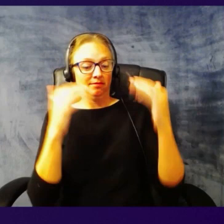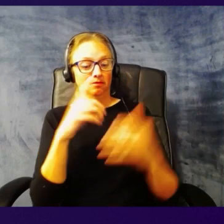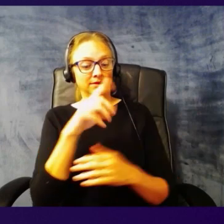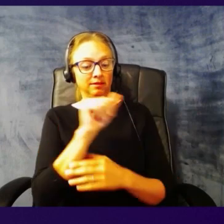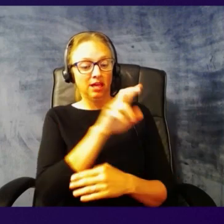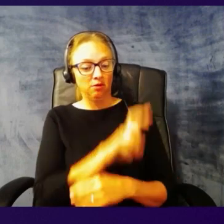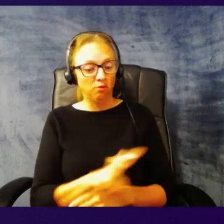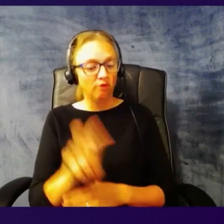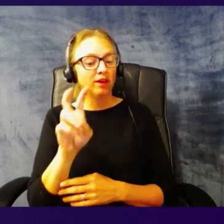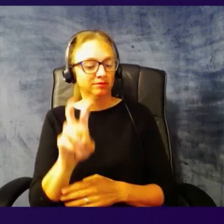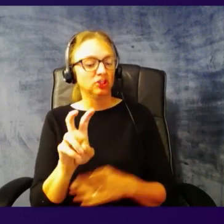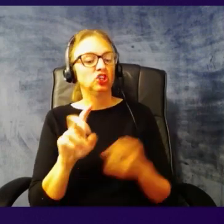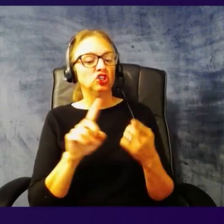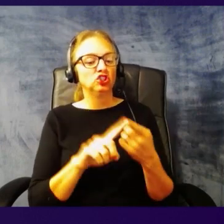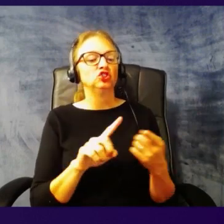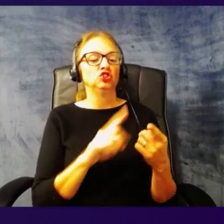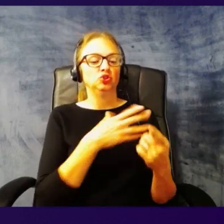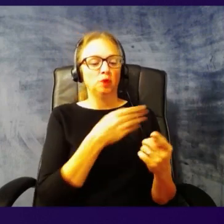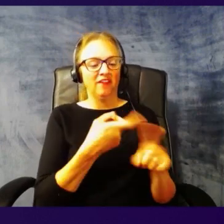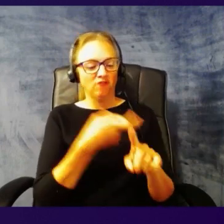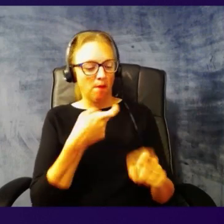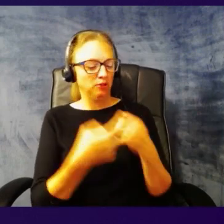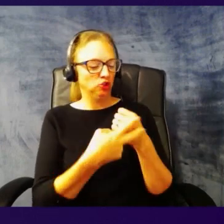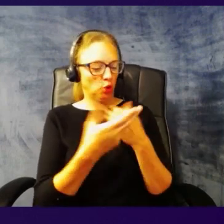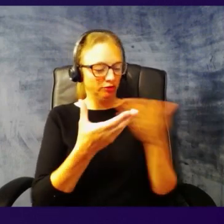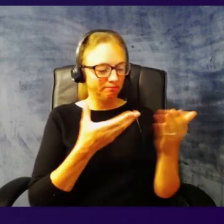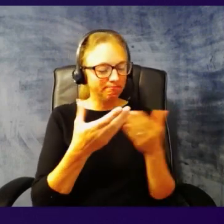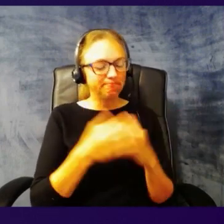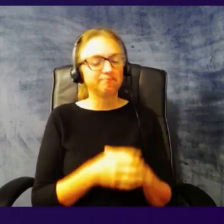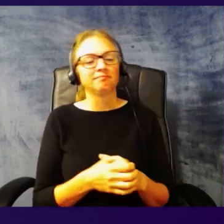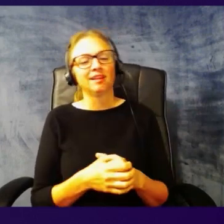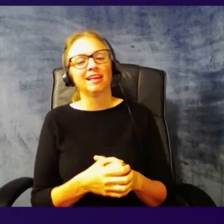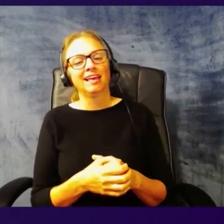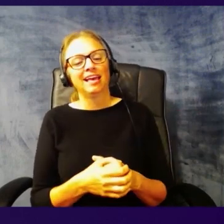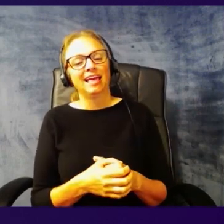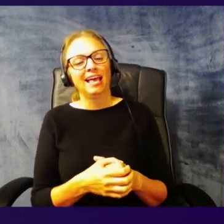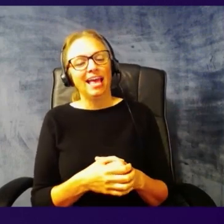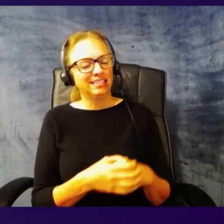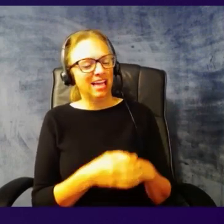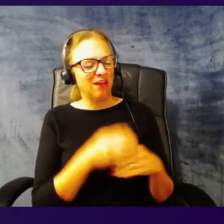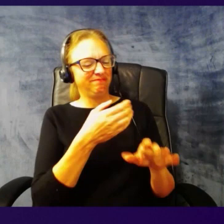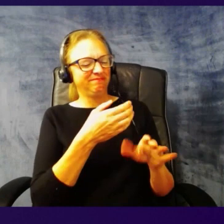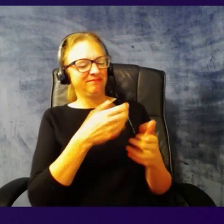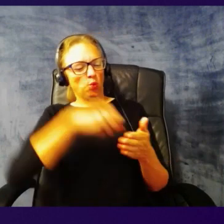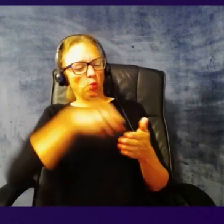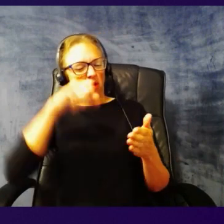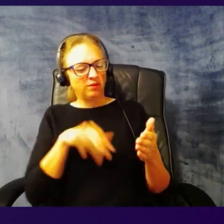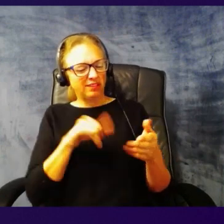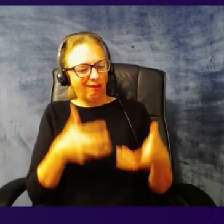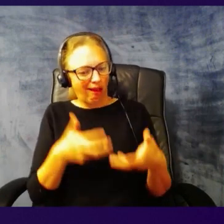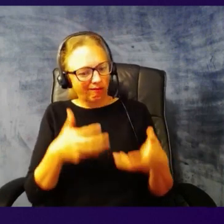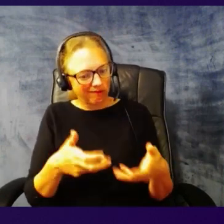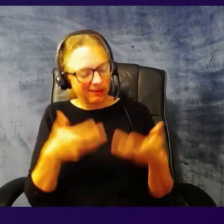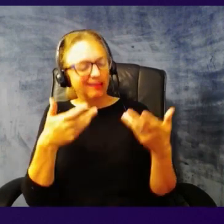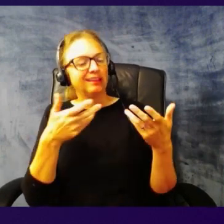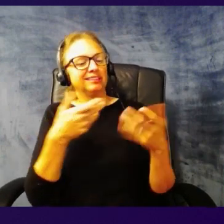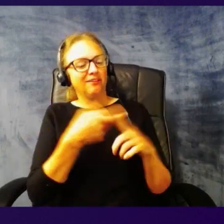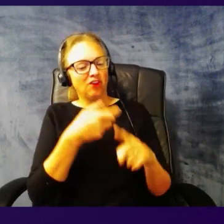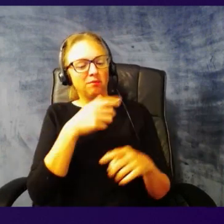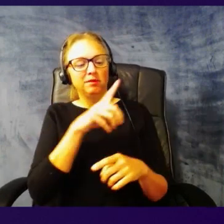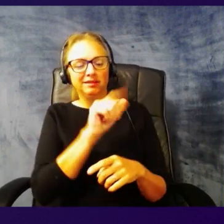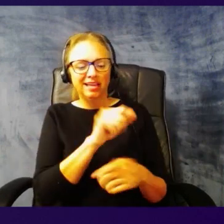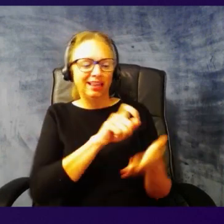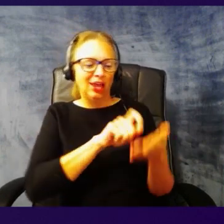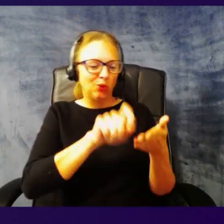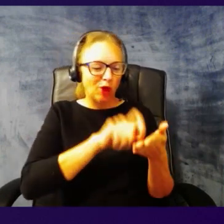from storage services. And it removes a lot of that heavy lifting around migrating and moving data, things like writing your own